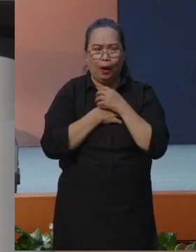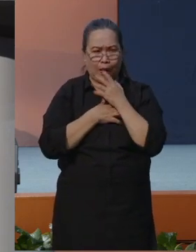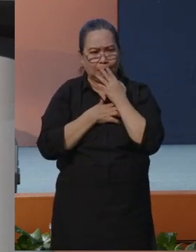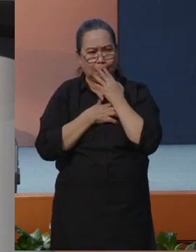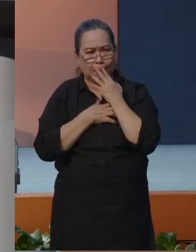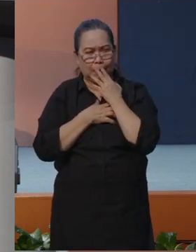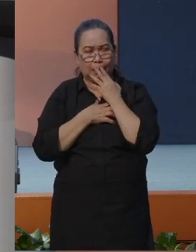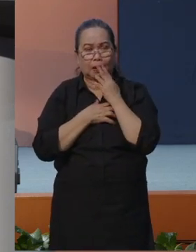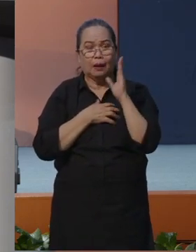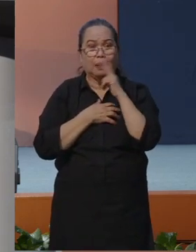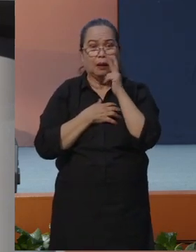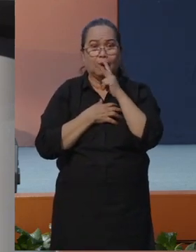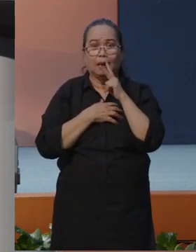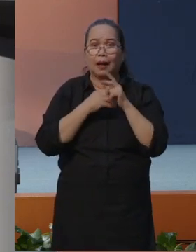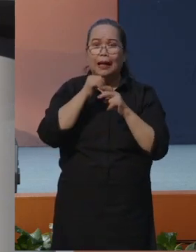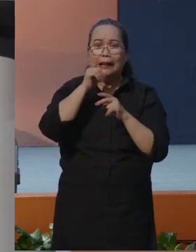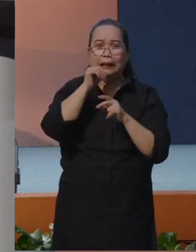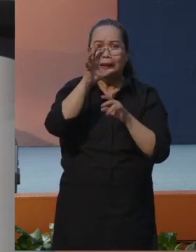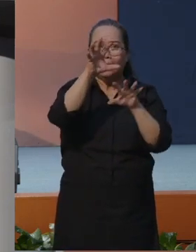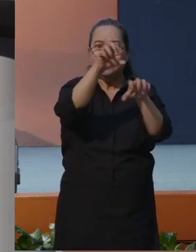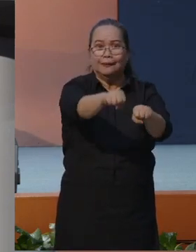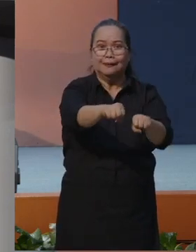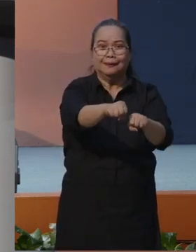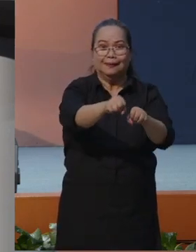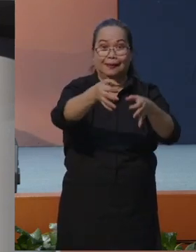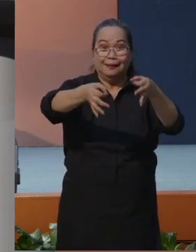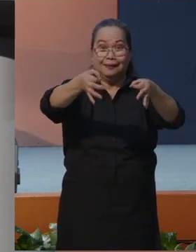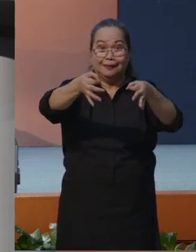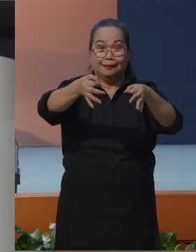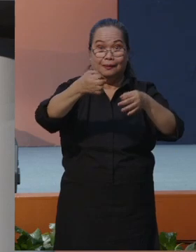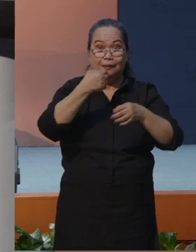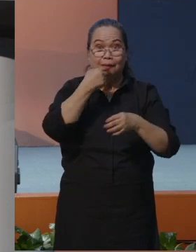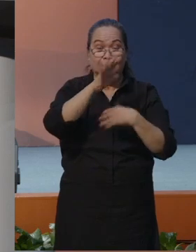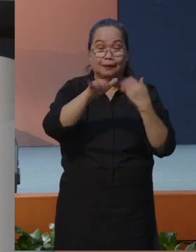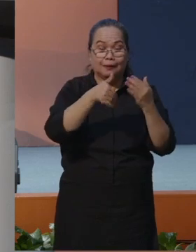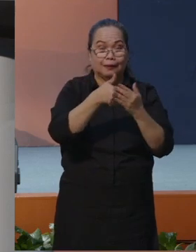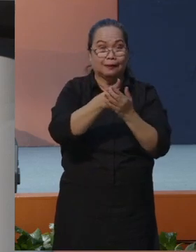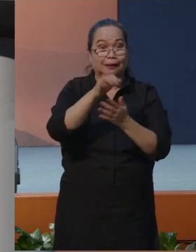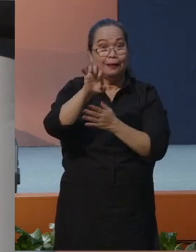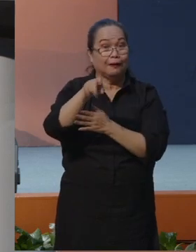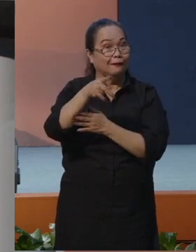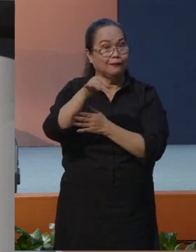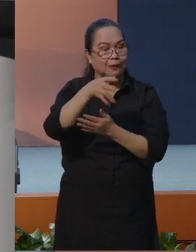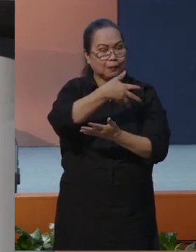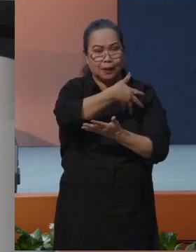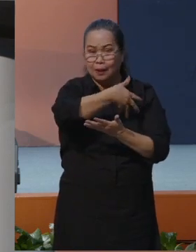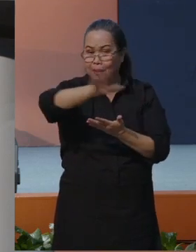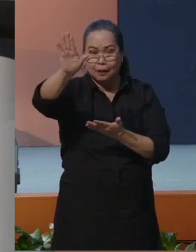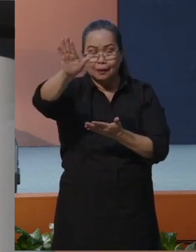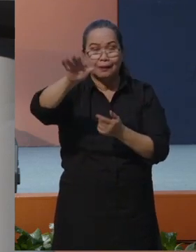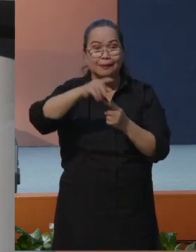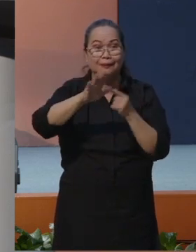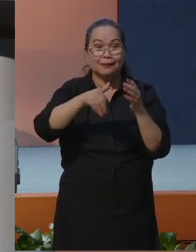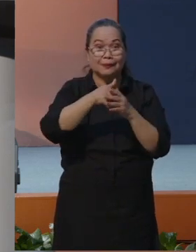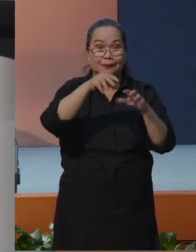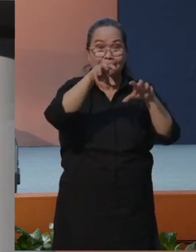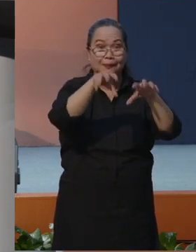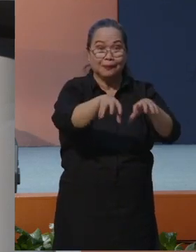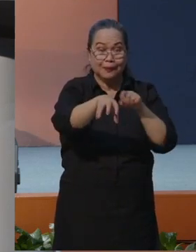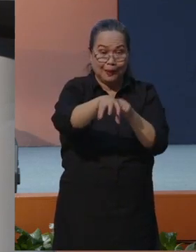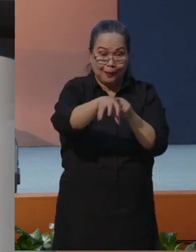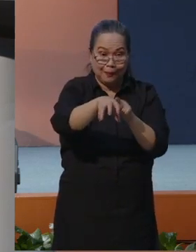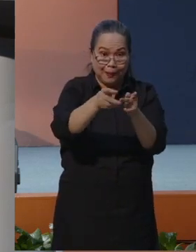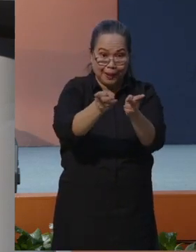nalipol. Judges 1:29, panahon na ng Judges. And Ephraim did not drive out the Canaanites who lived in